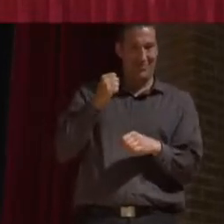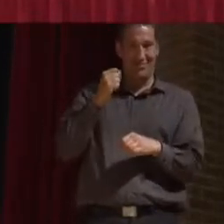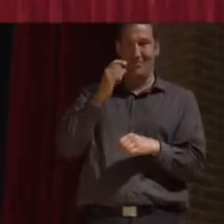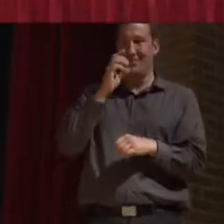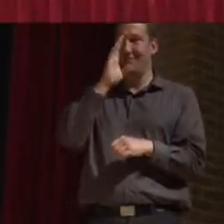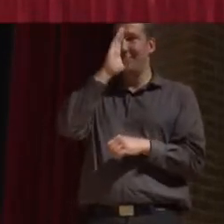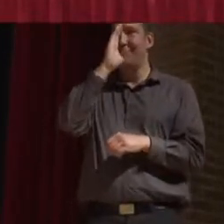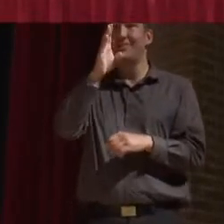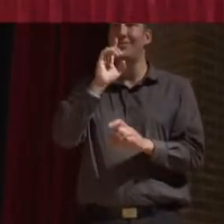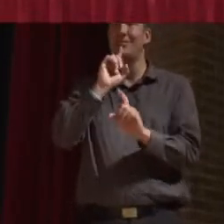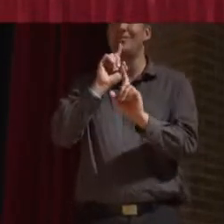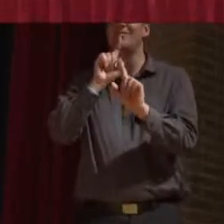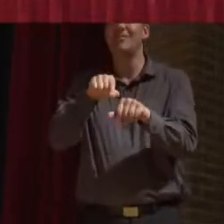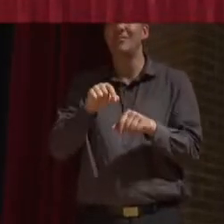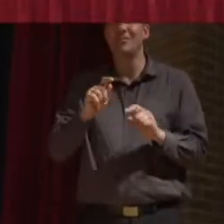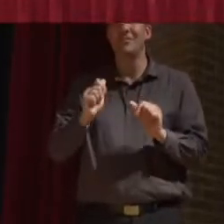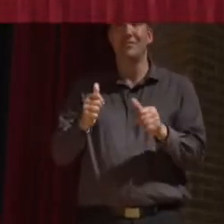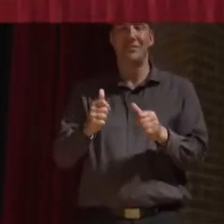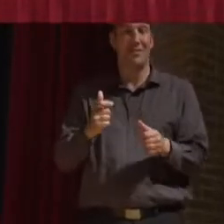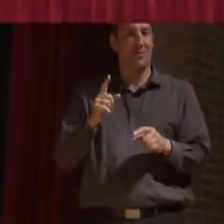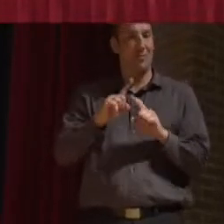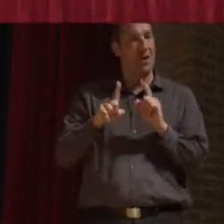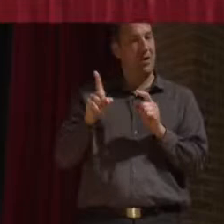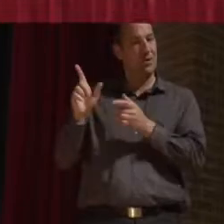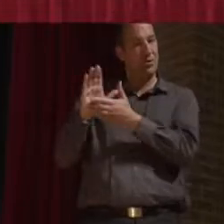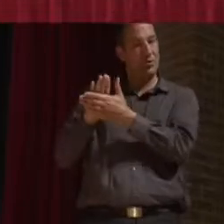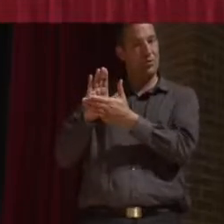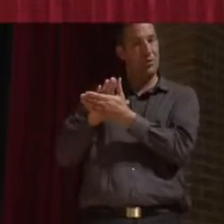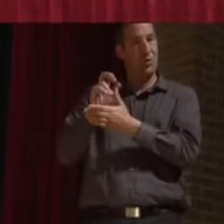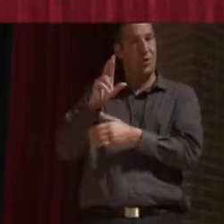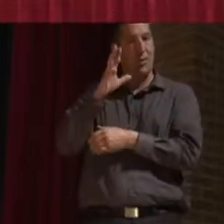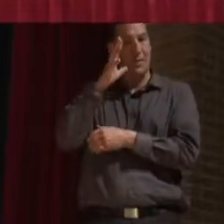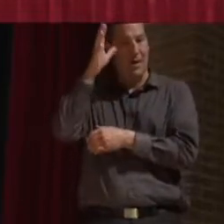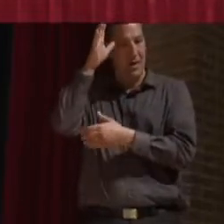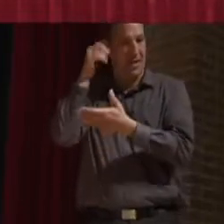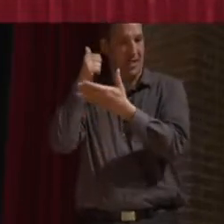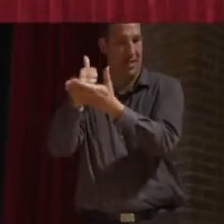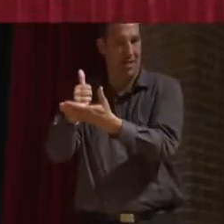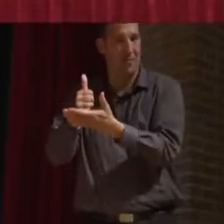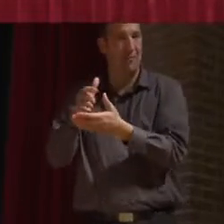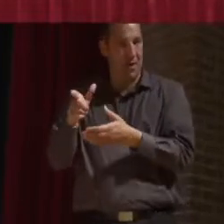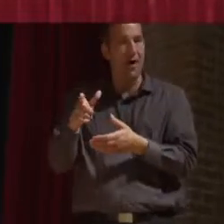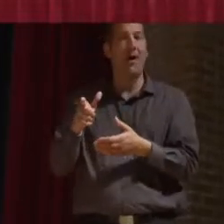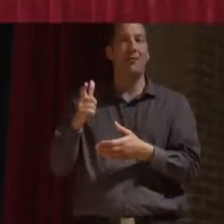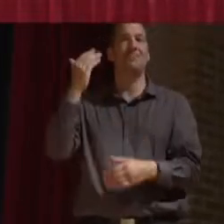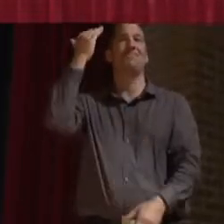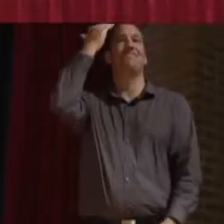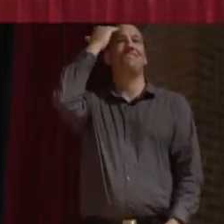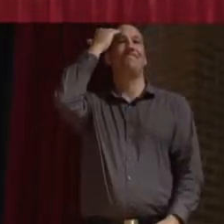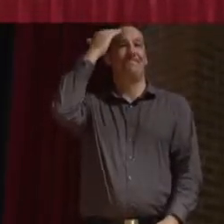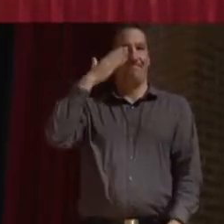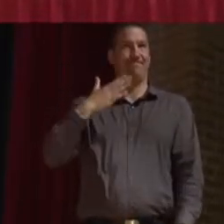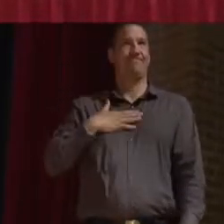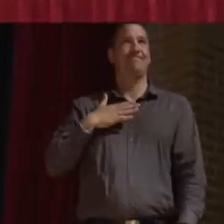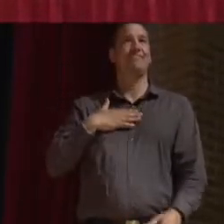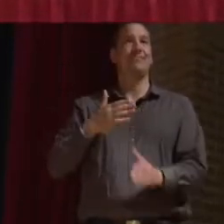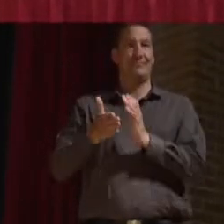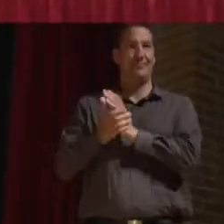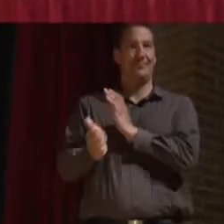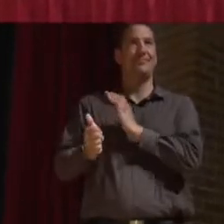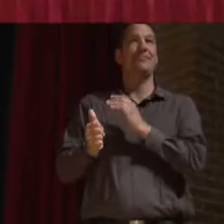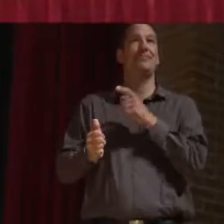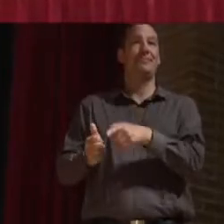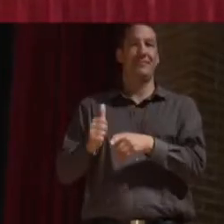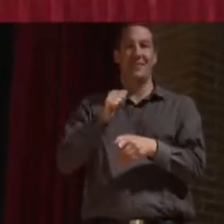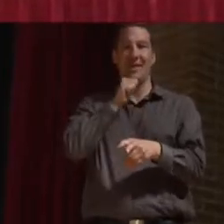if there was something that the school either helped with or the parents helped with, and gave you an opportunity to know what their strengths and weaknesses were, that